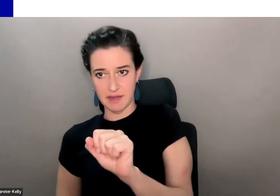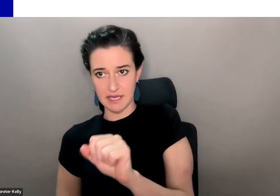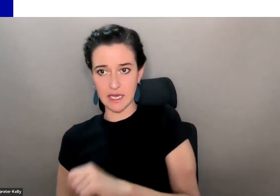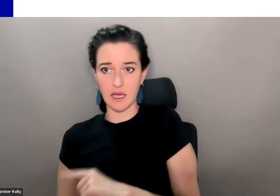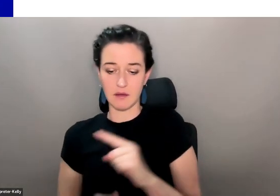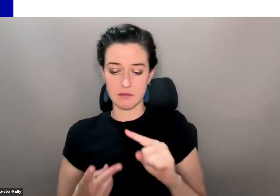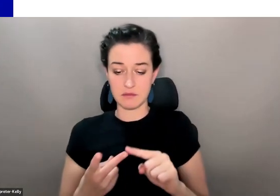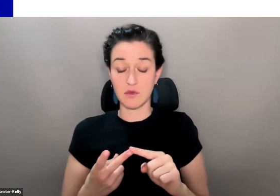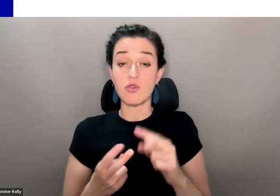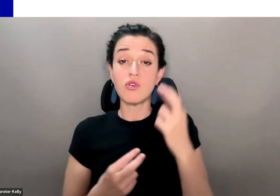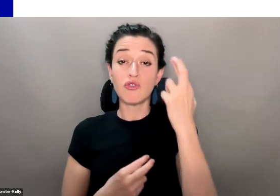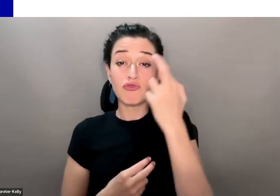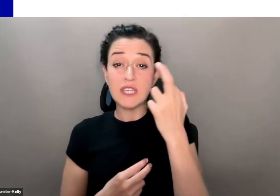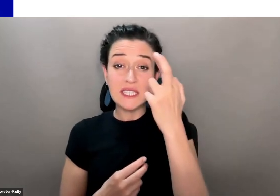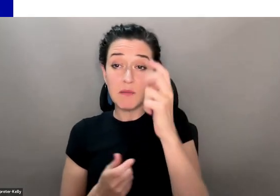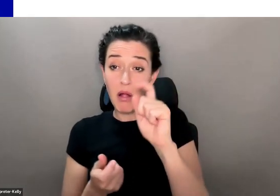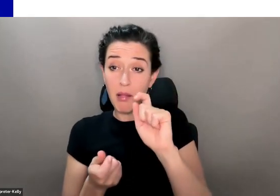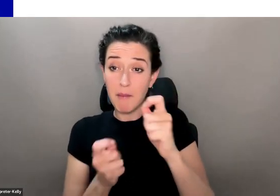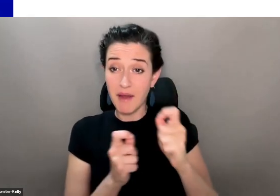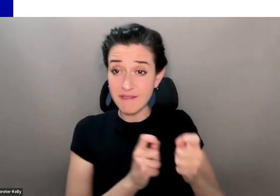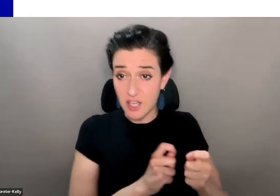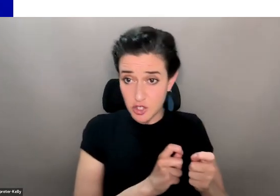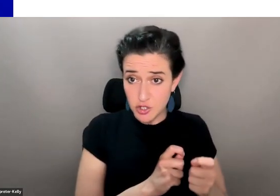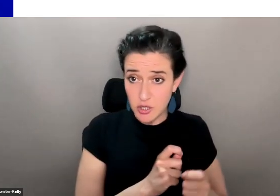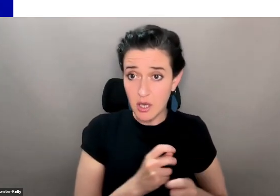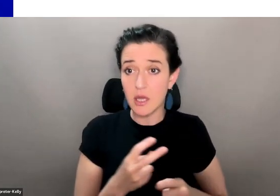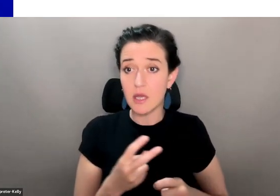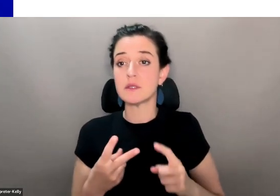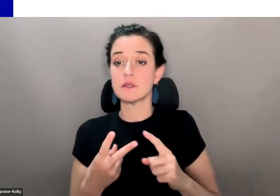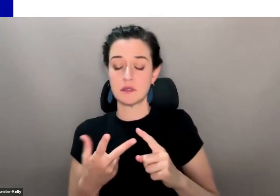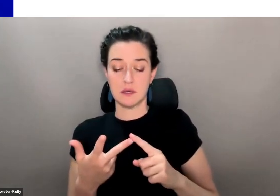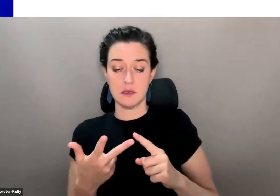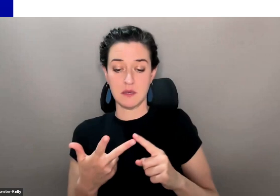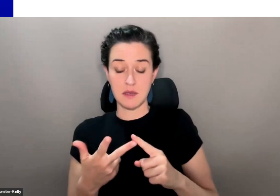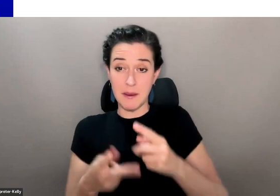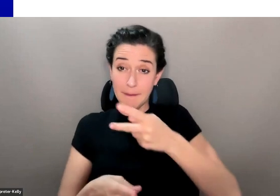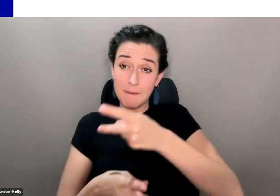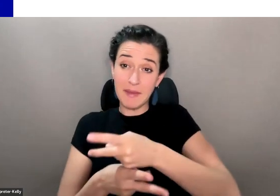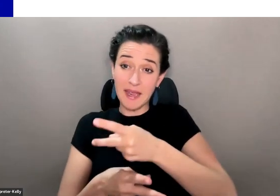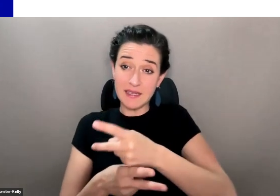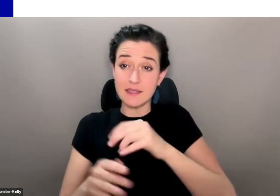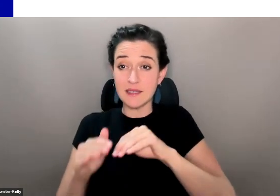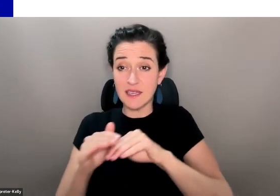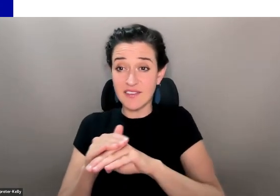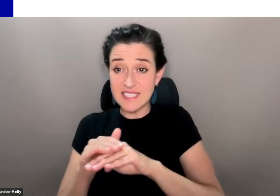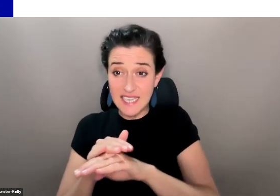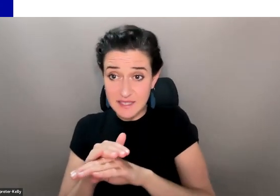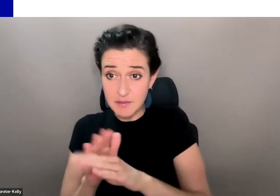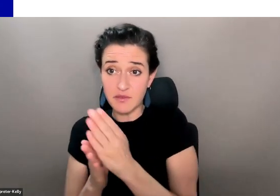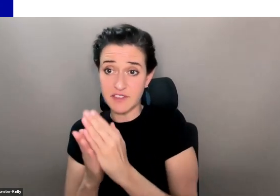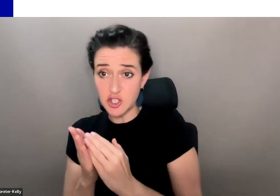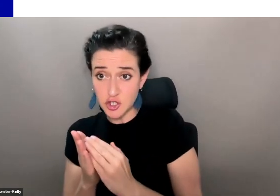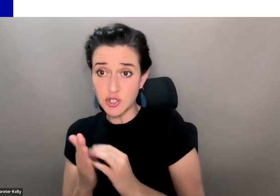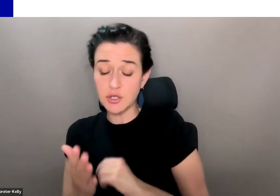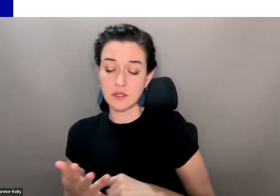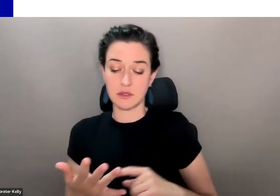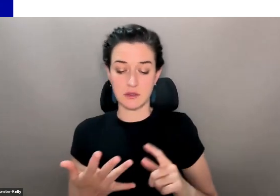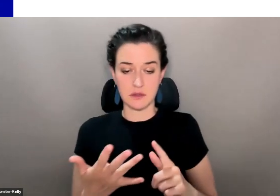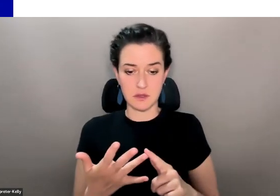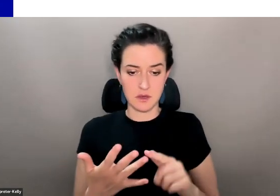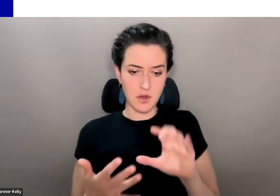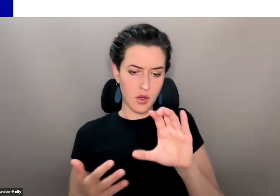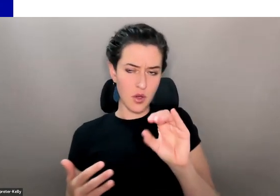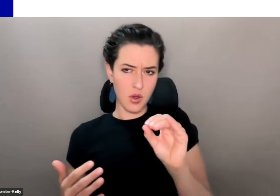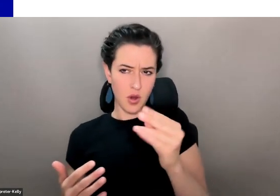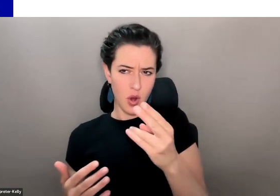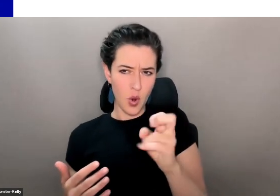reasonable modifications, additions on maintenance of accessible features, provisions on retaliation and coercion, personal services